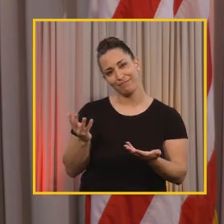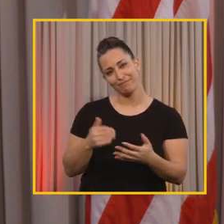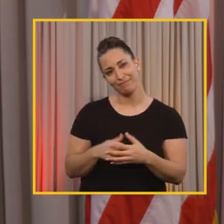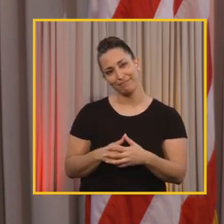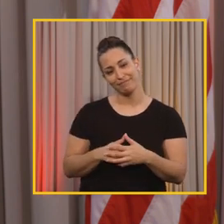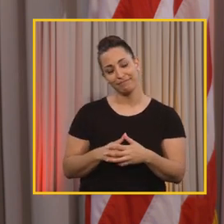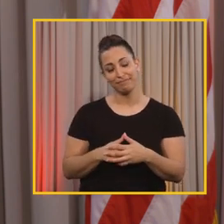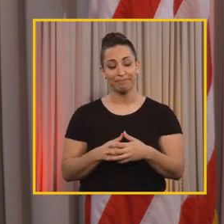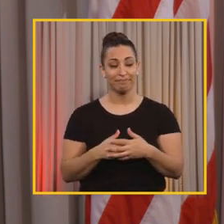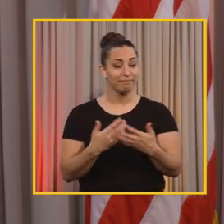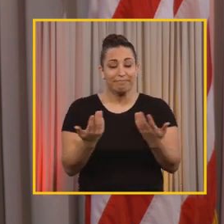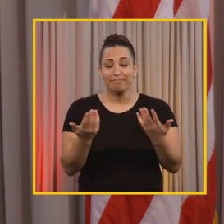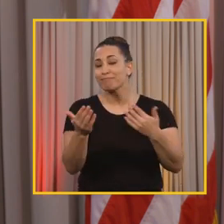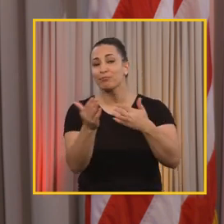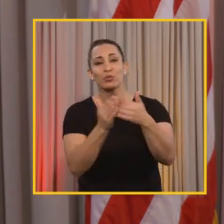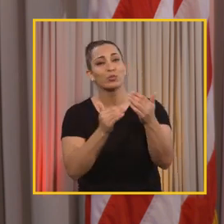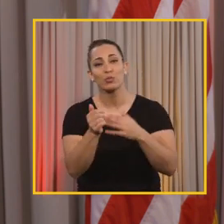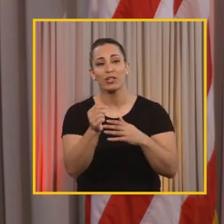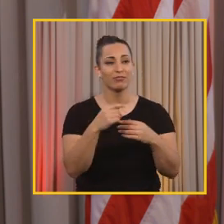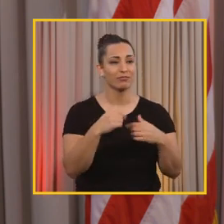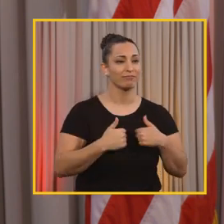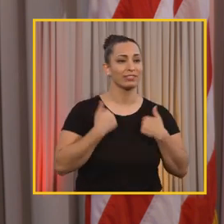place where you grew up.